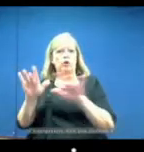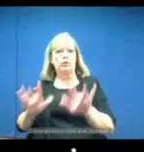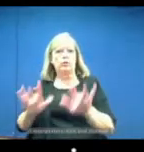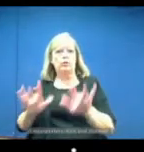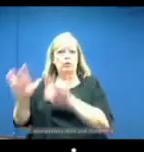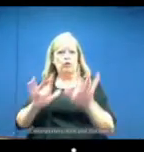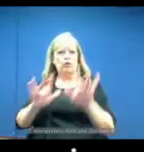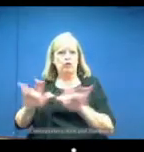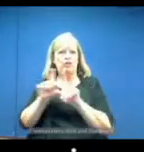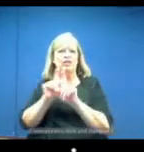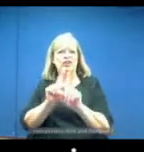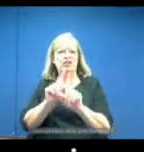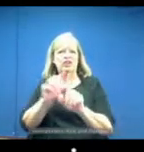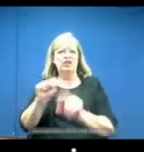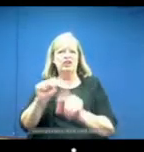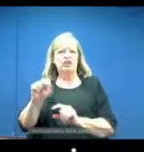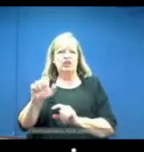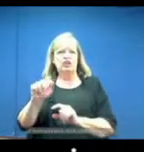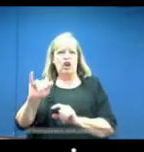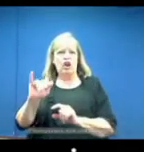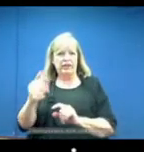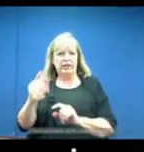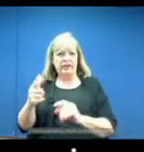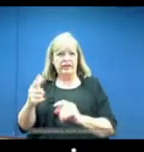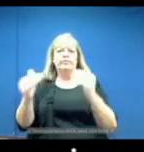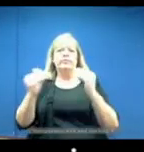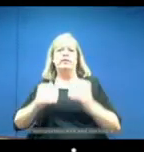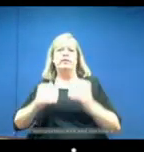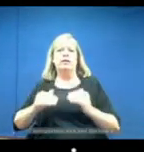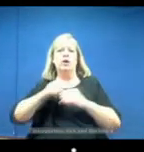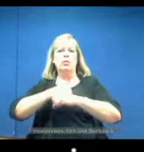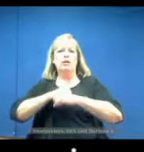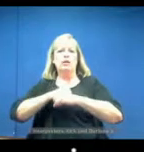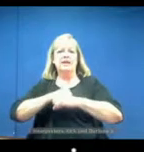protective orders, and domestic violence courts.